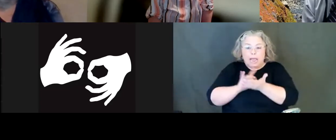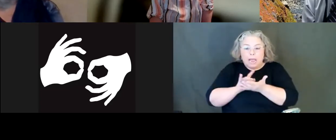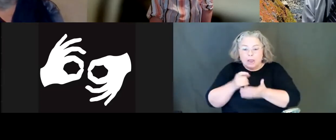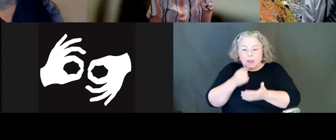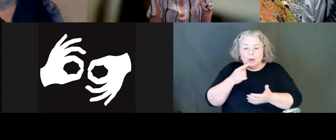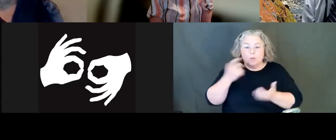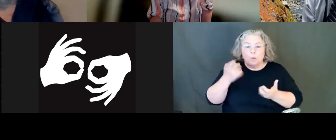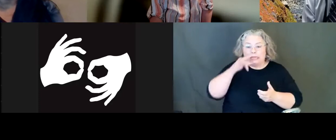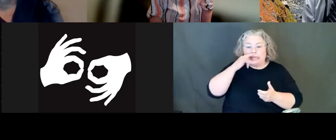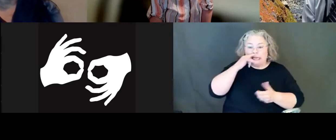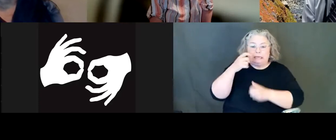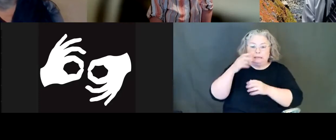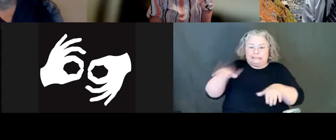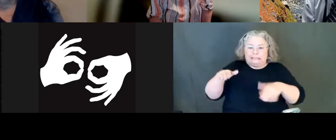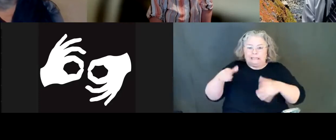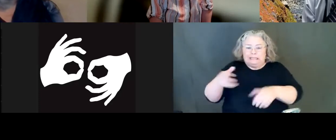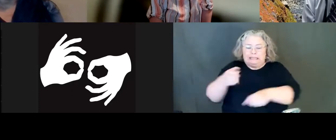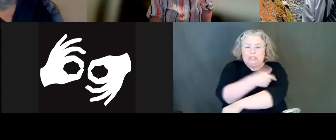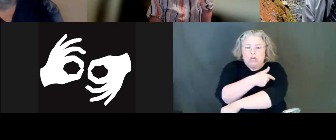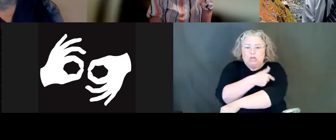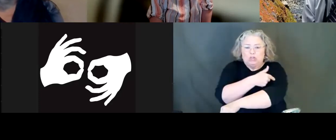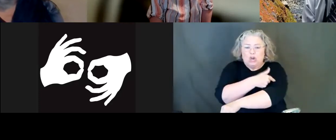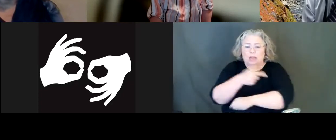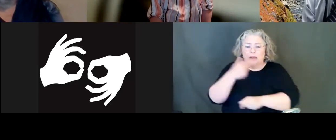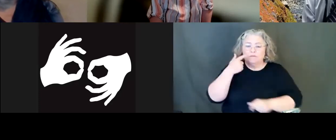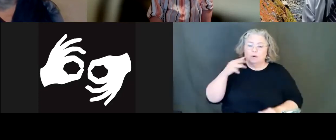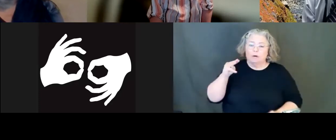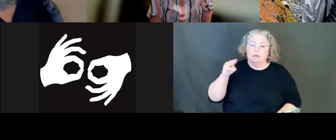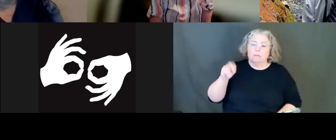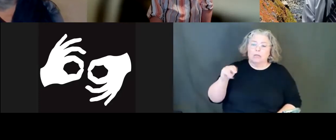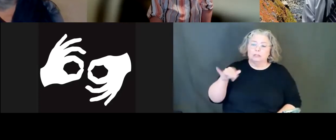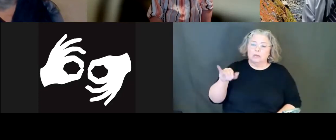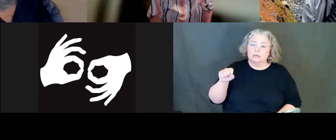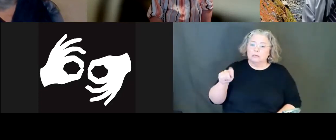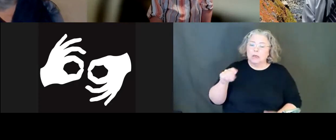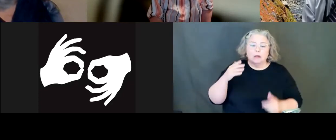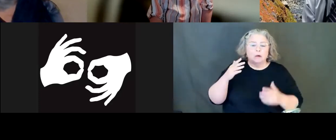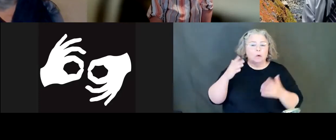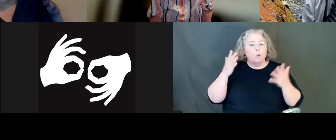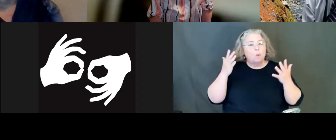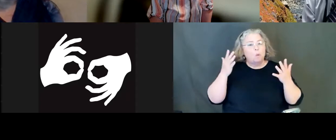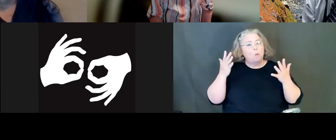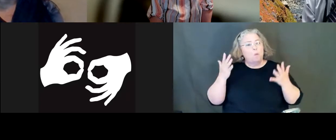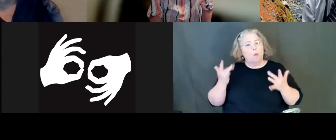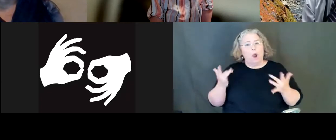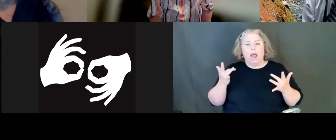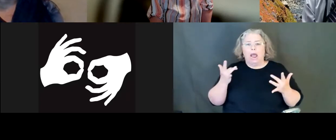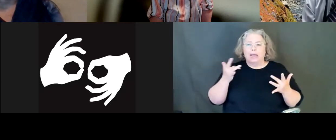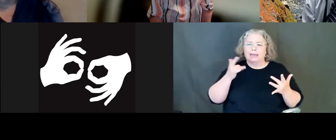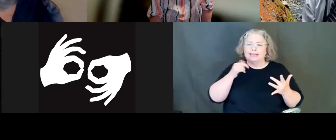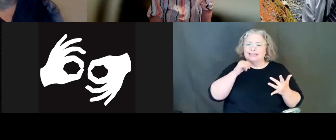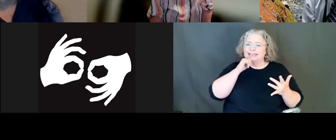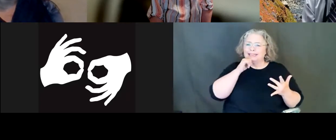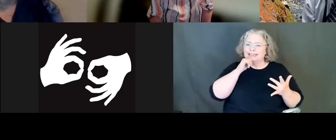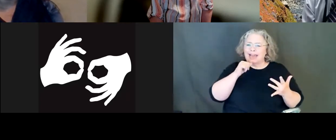their kids vaccinated. And I don't know why this doesn't bring the same